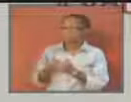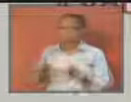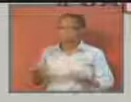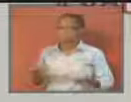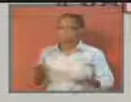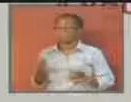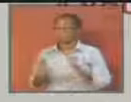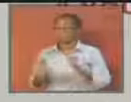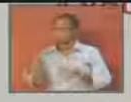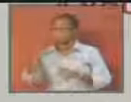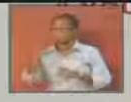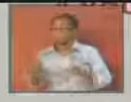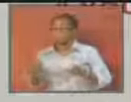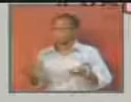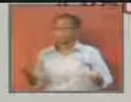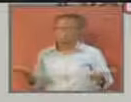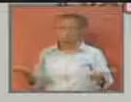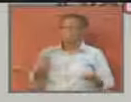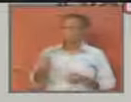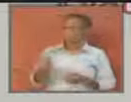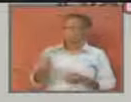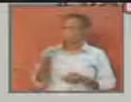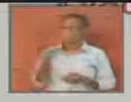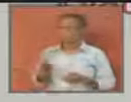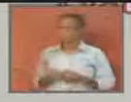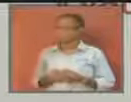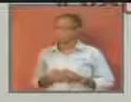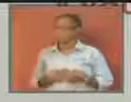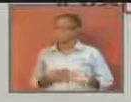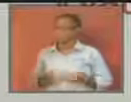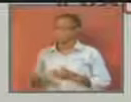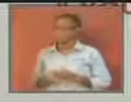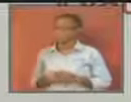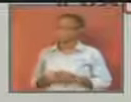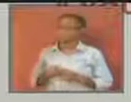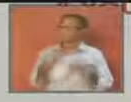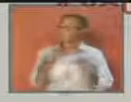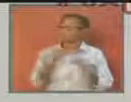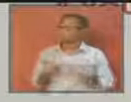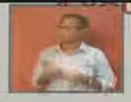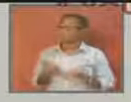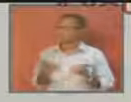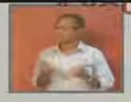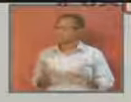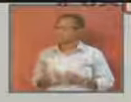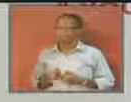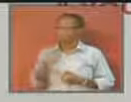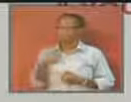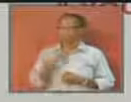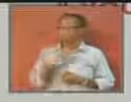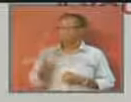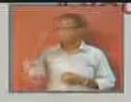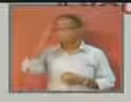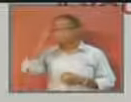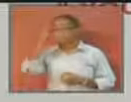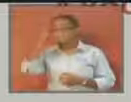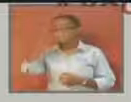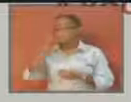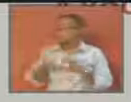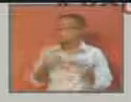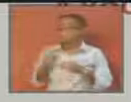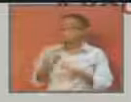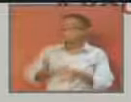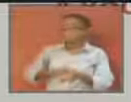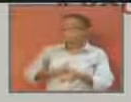receiving, but what we are following is their transfers, their transfer time, for example, and Dr. Richards would have provided the population with an